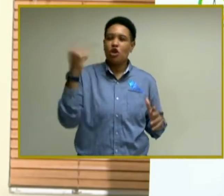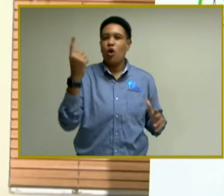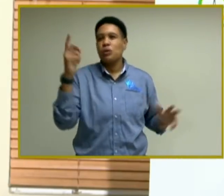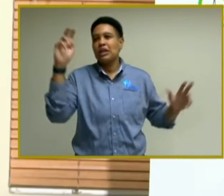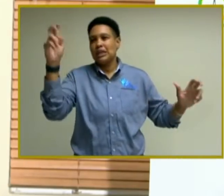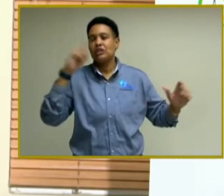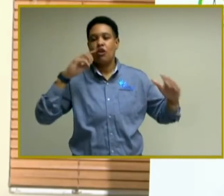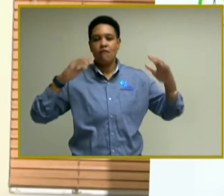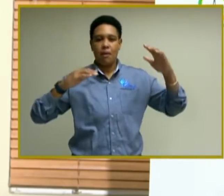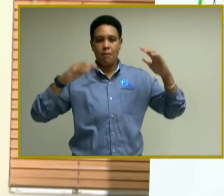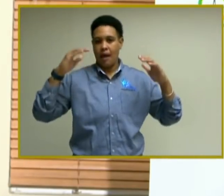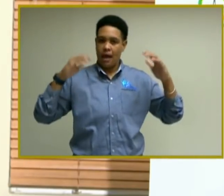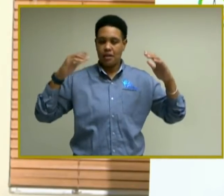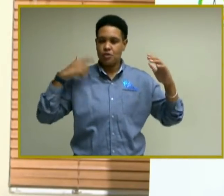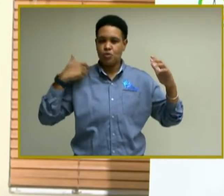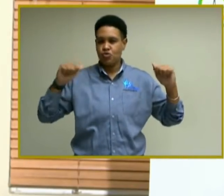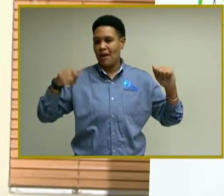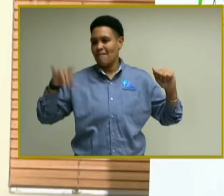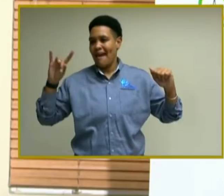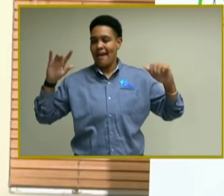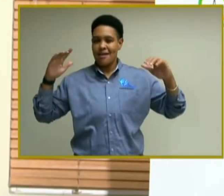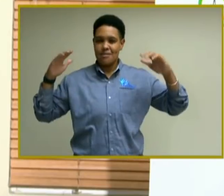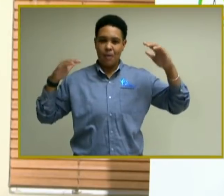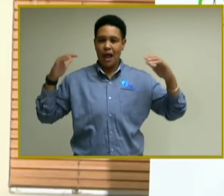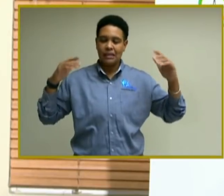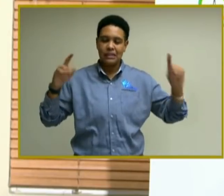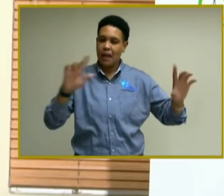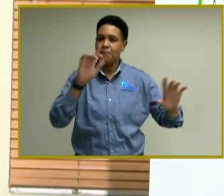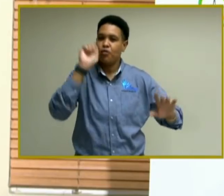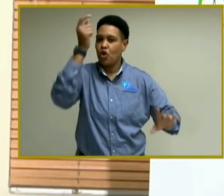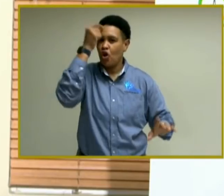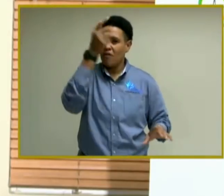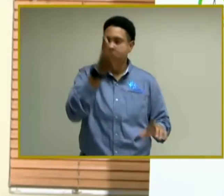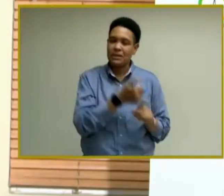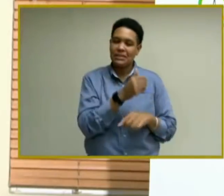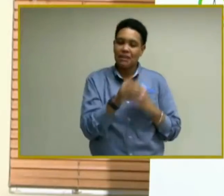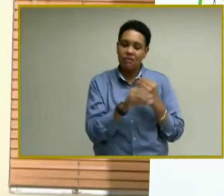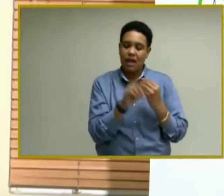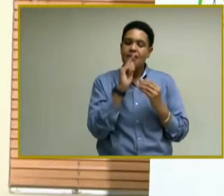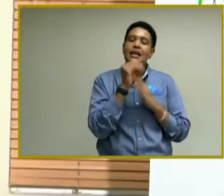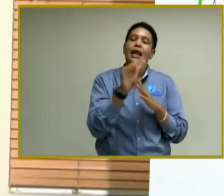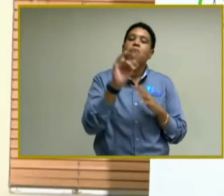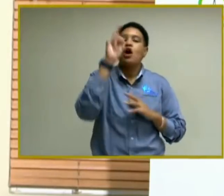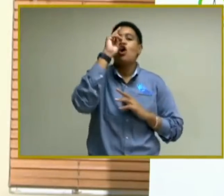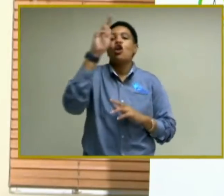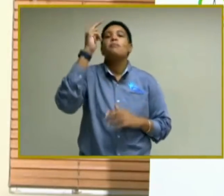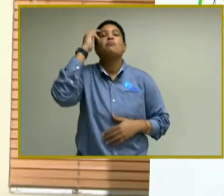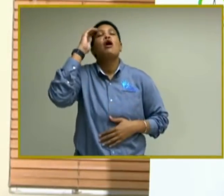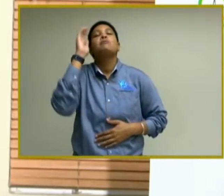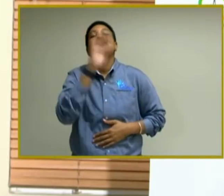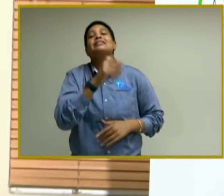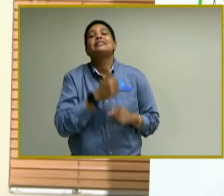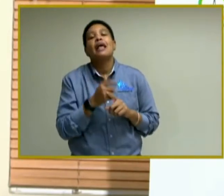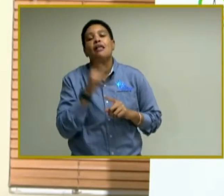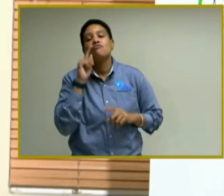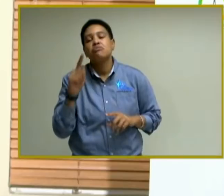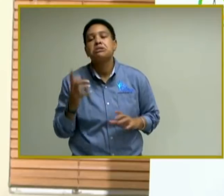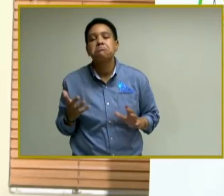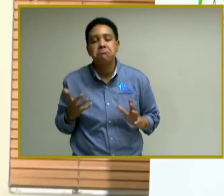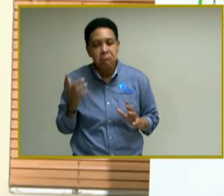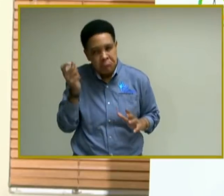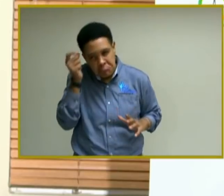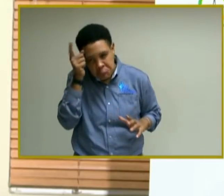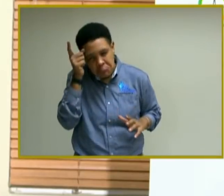the balance that we strike, and the government, led by the Honorable Prime Minister, is very seized with